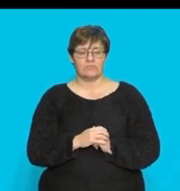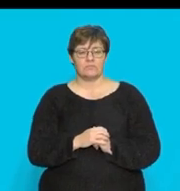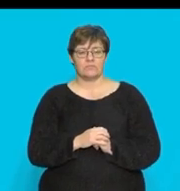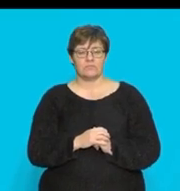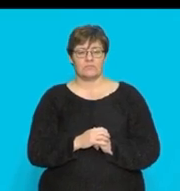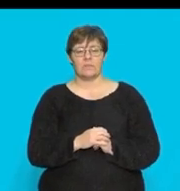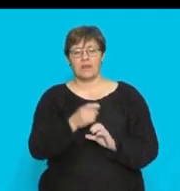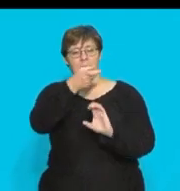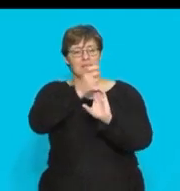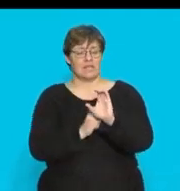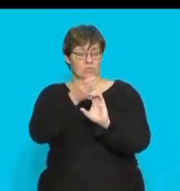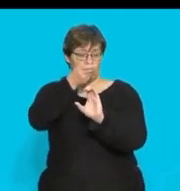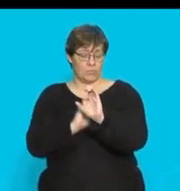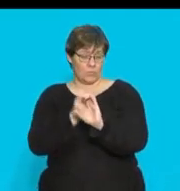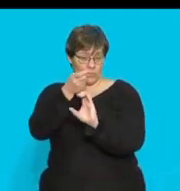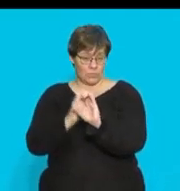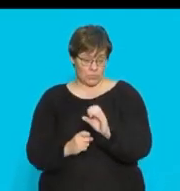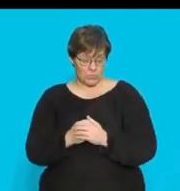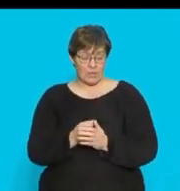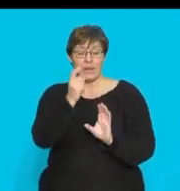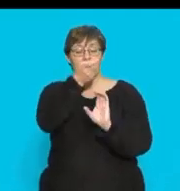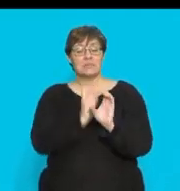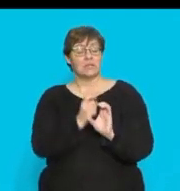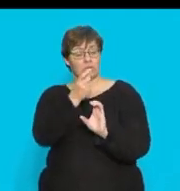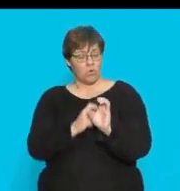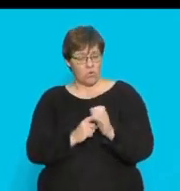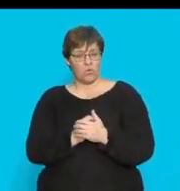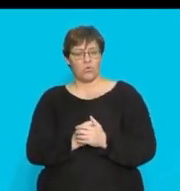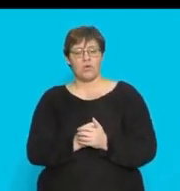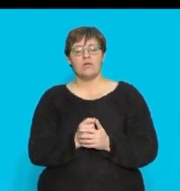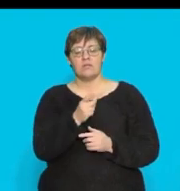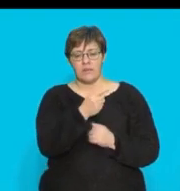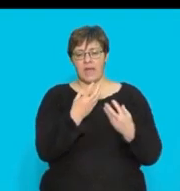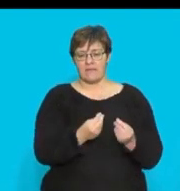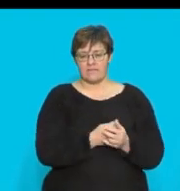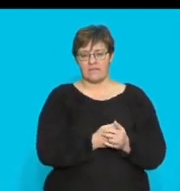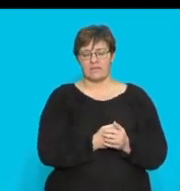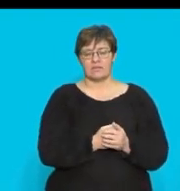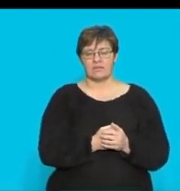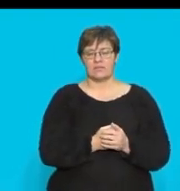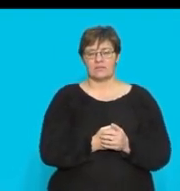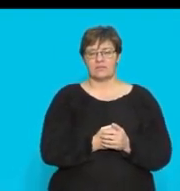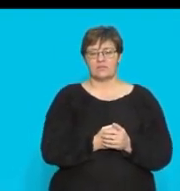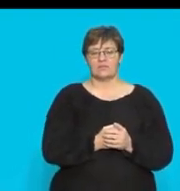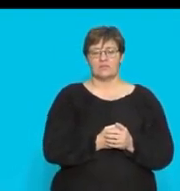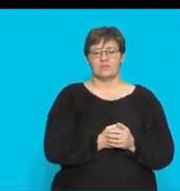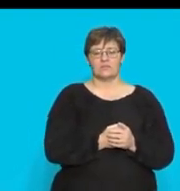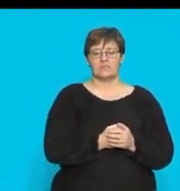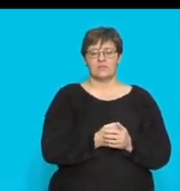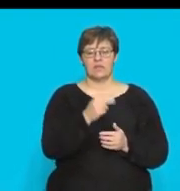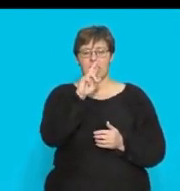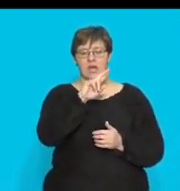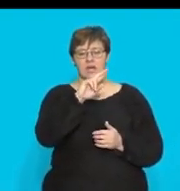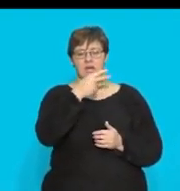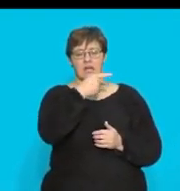about a potato. Now, potato, there's words that you've got here. Look here, there's a rhizome, we know